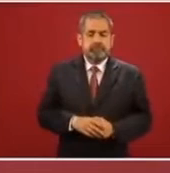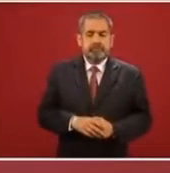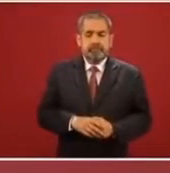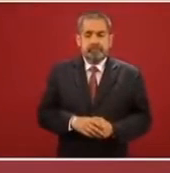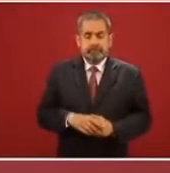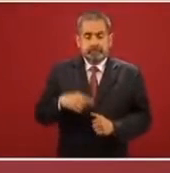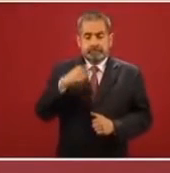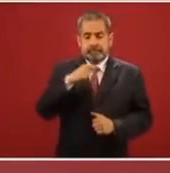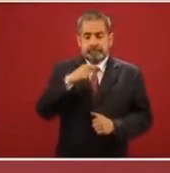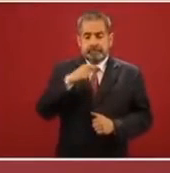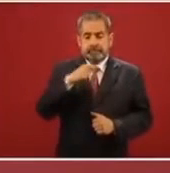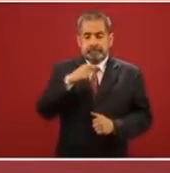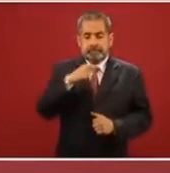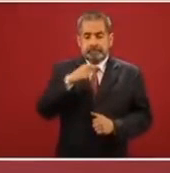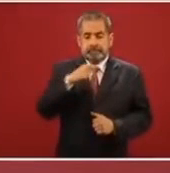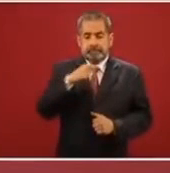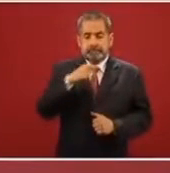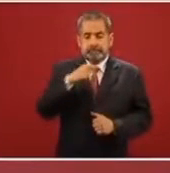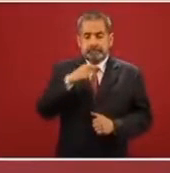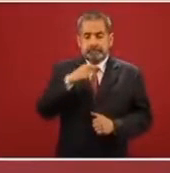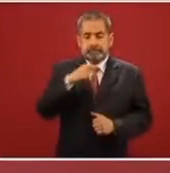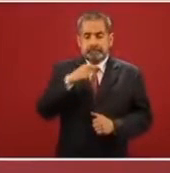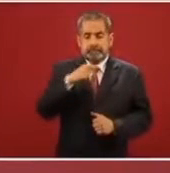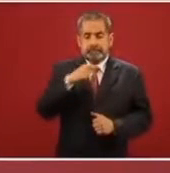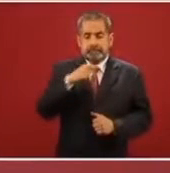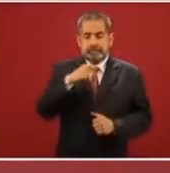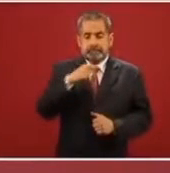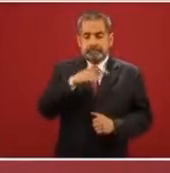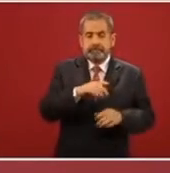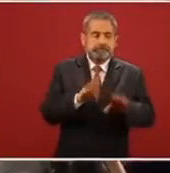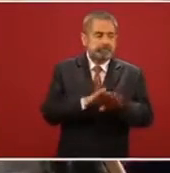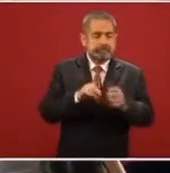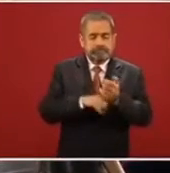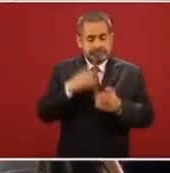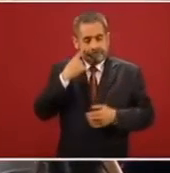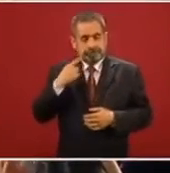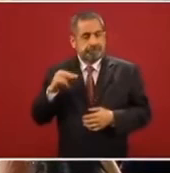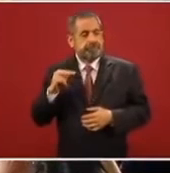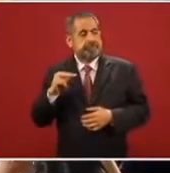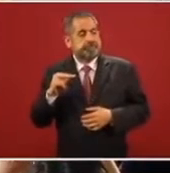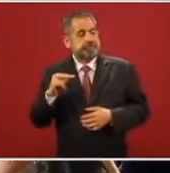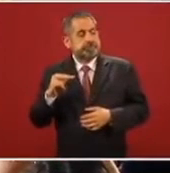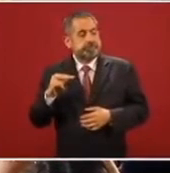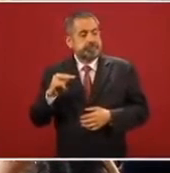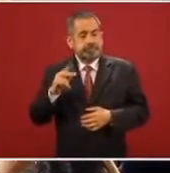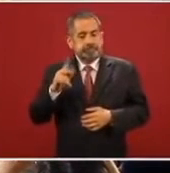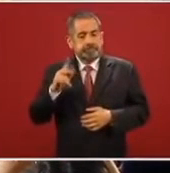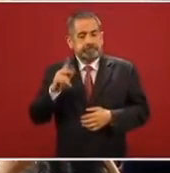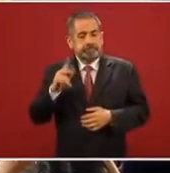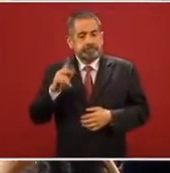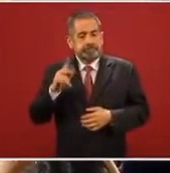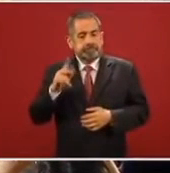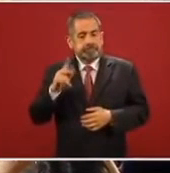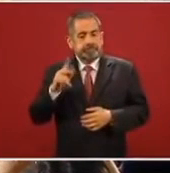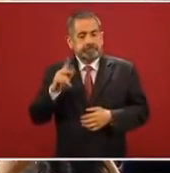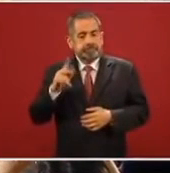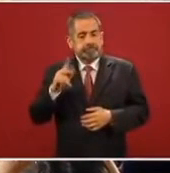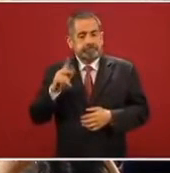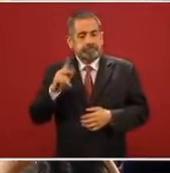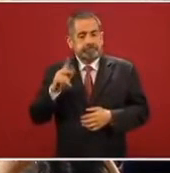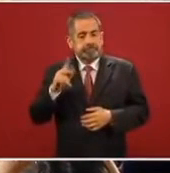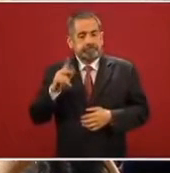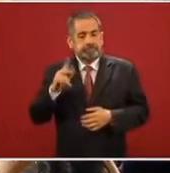la apreciación within the appreciation basada en evidencia that is based